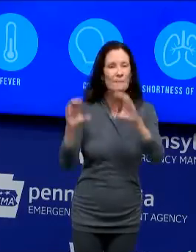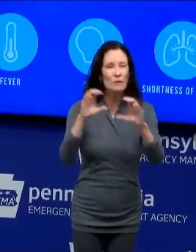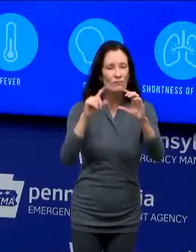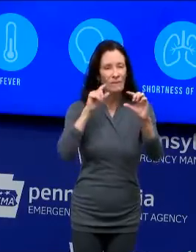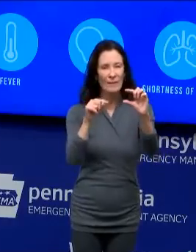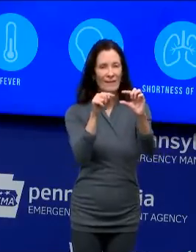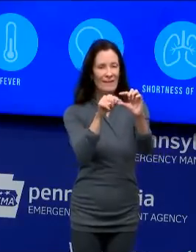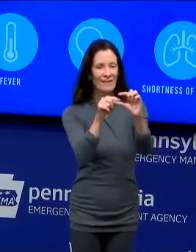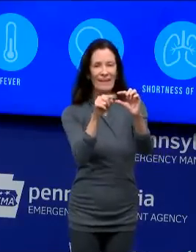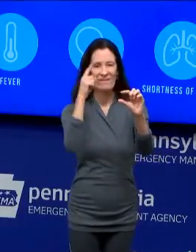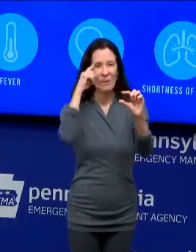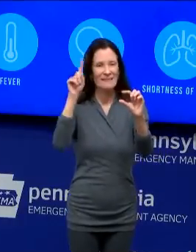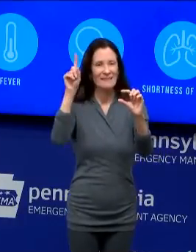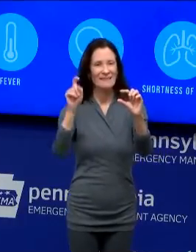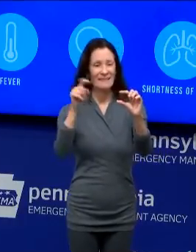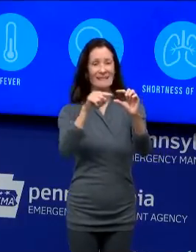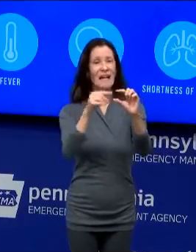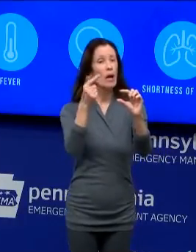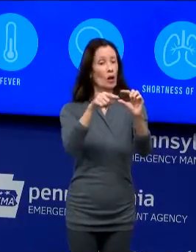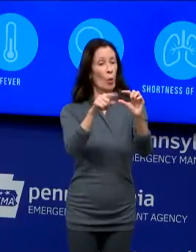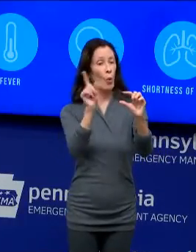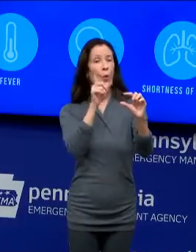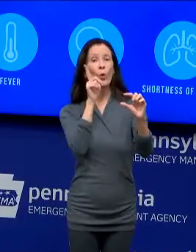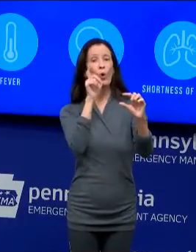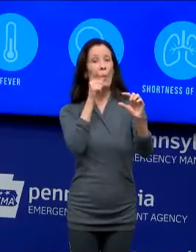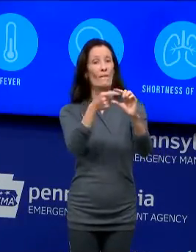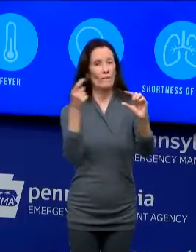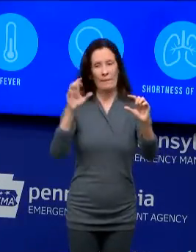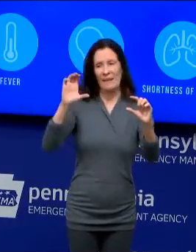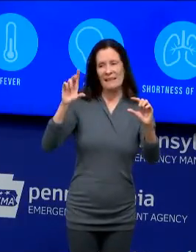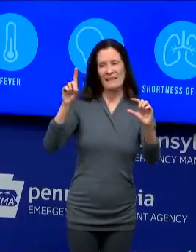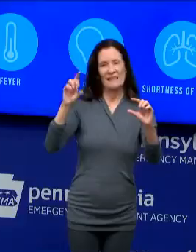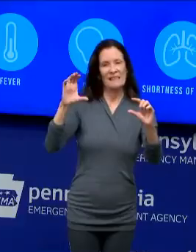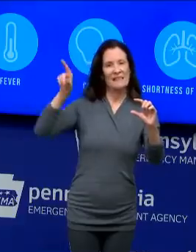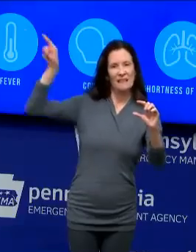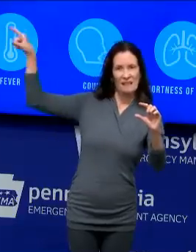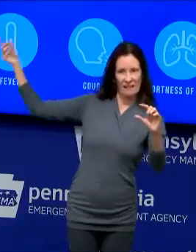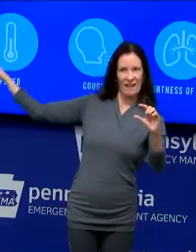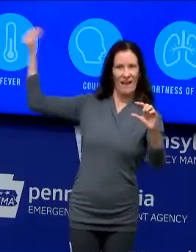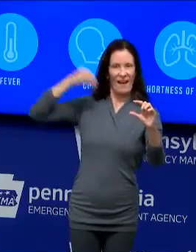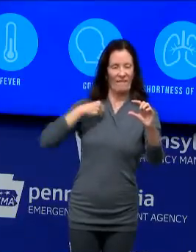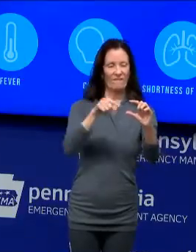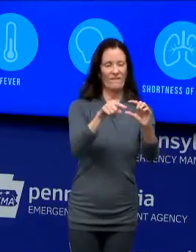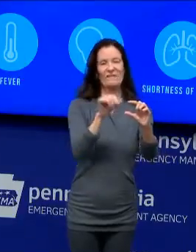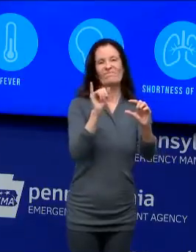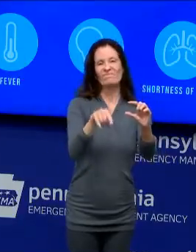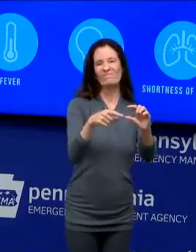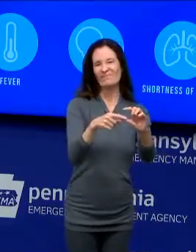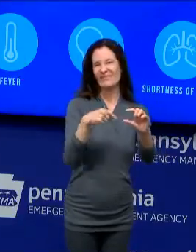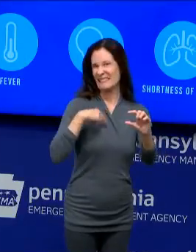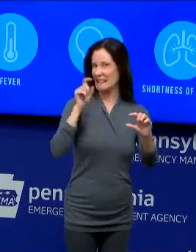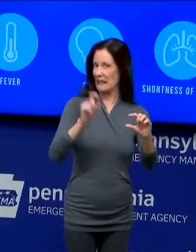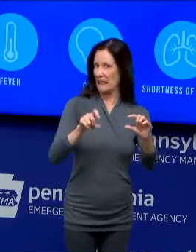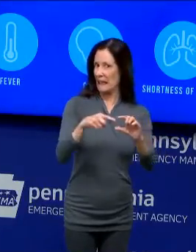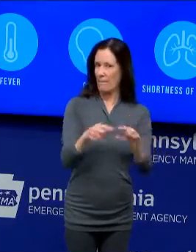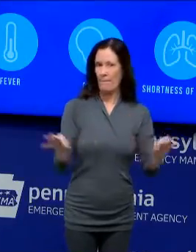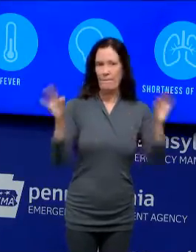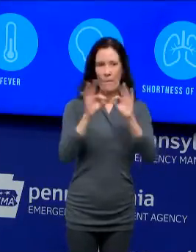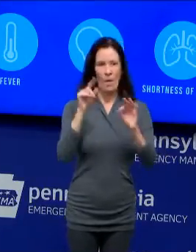And so we are dependent upon them for much of our resources for these chemicals and reagents.